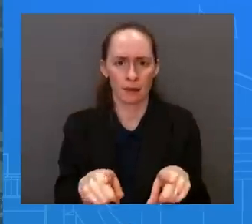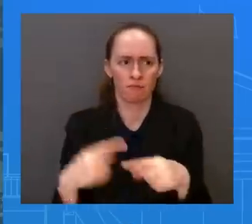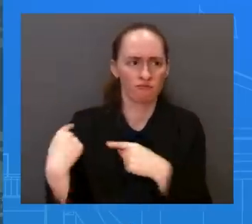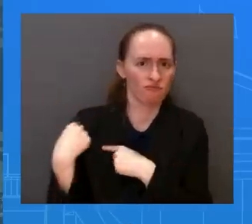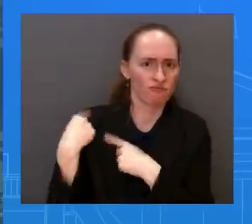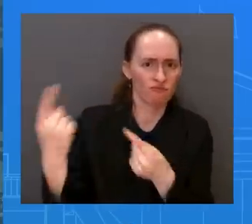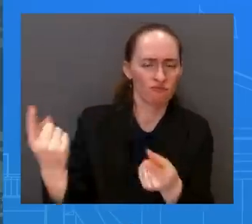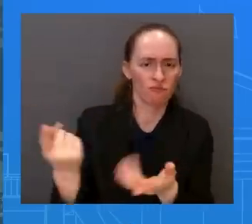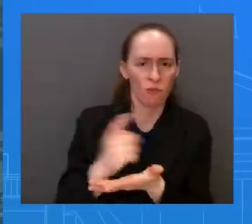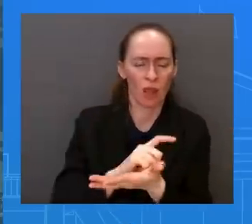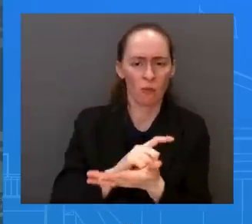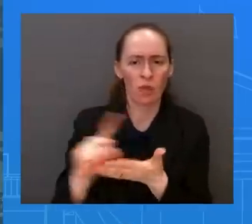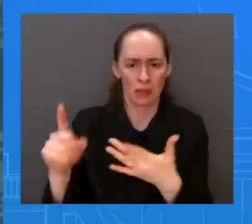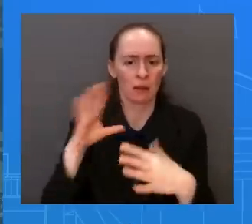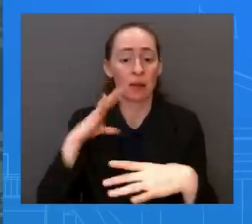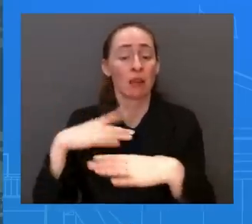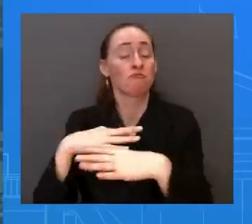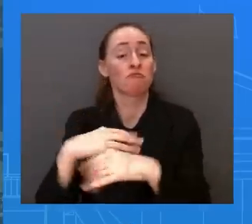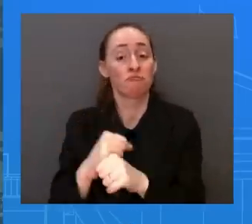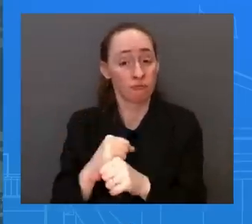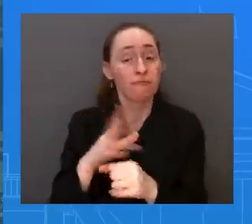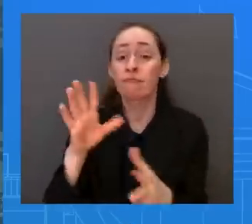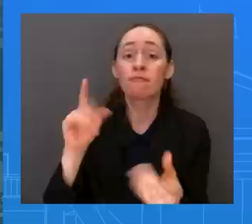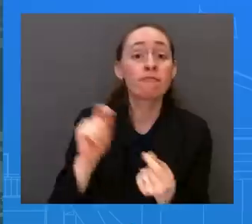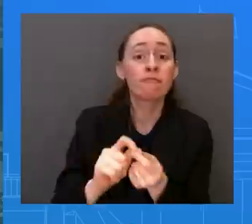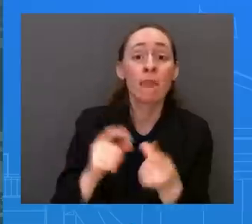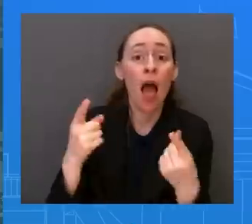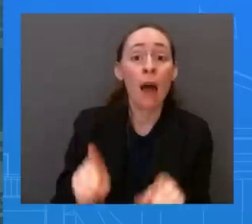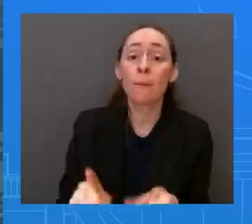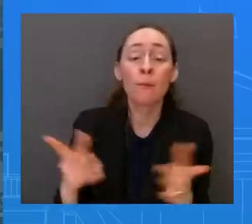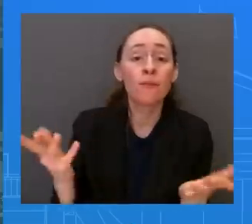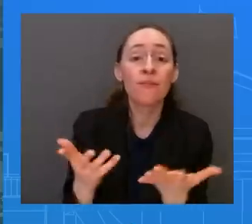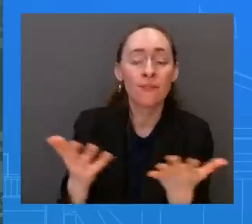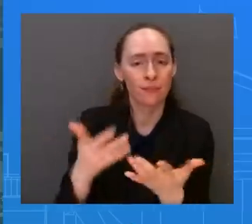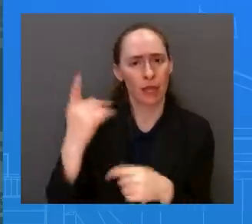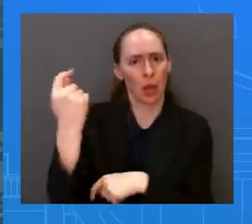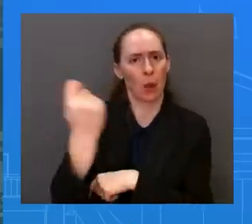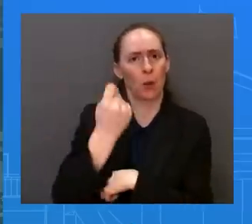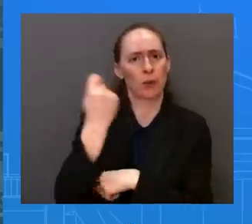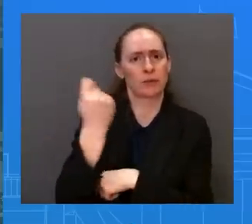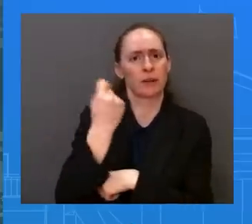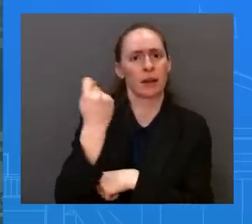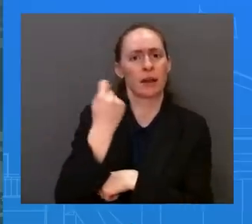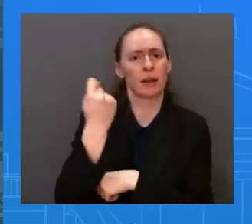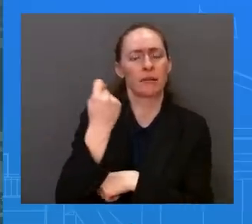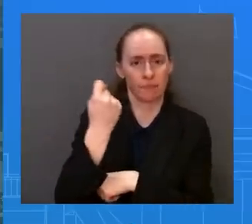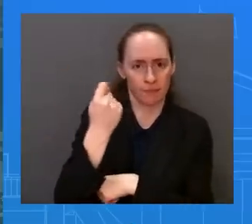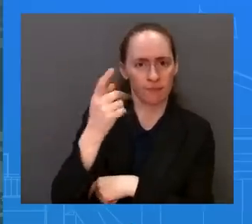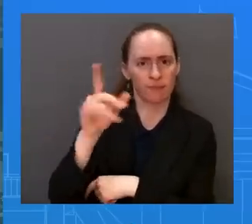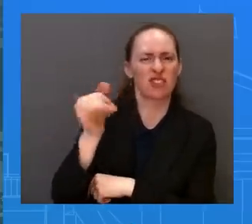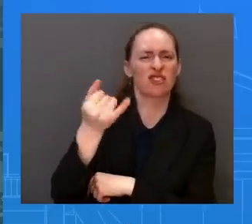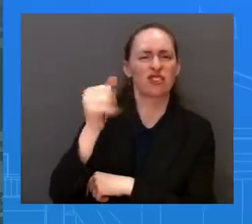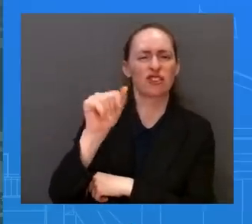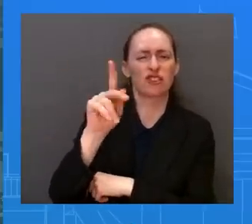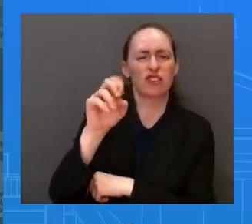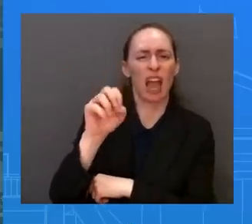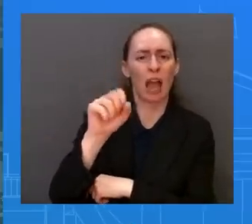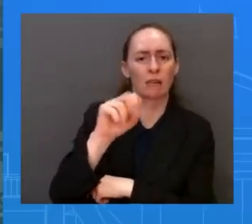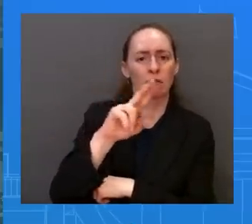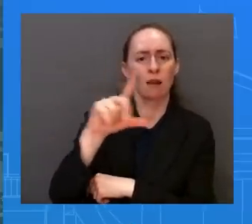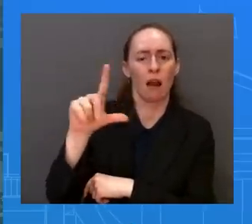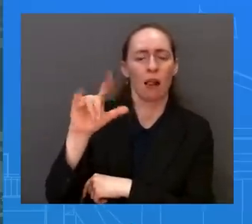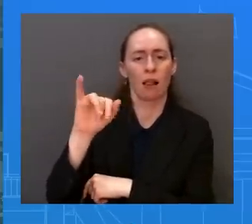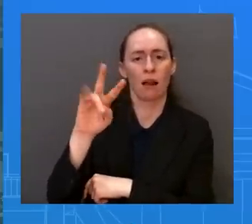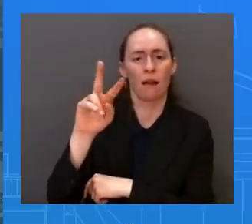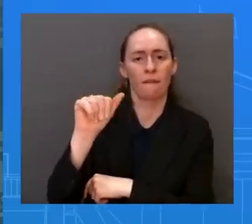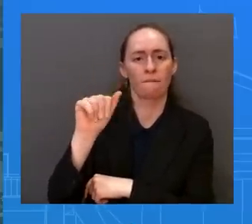of that. On Tuesday, the president, through the National Security Advisor, Jake Sullivan, directed the military to refine and present options to shoot the